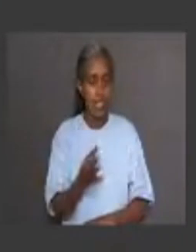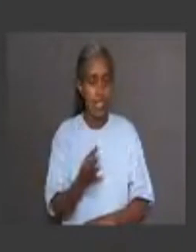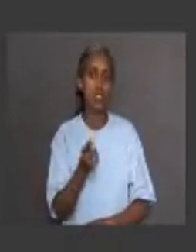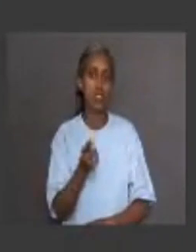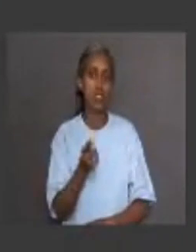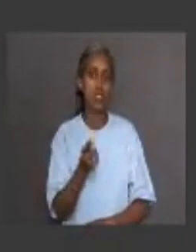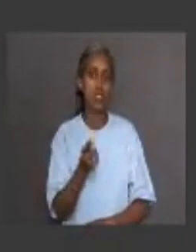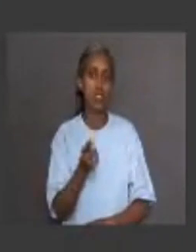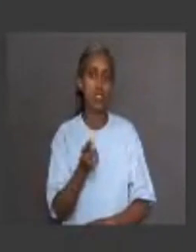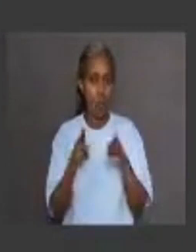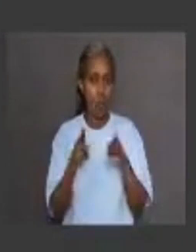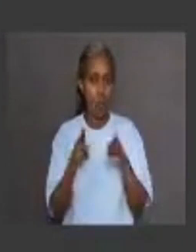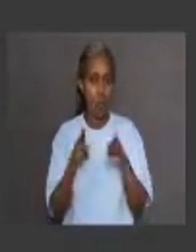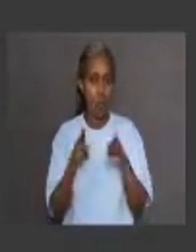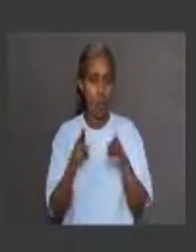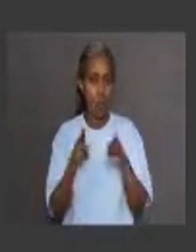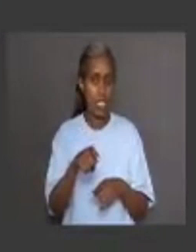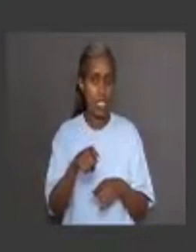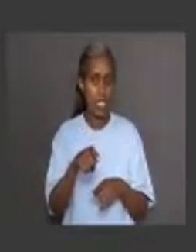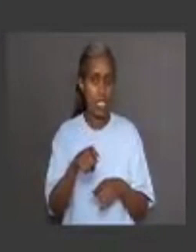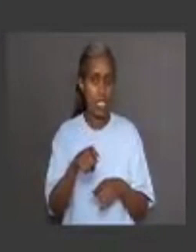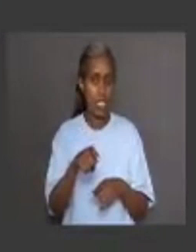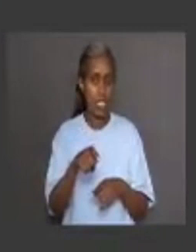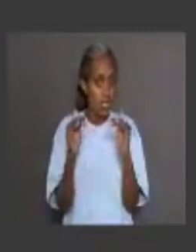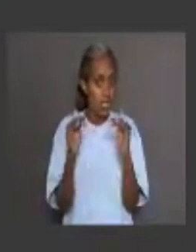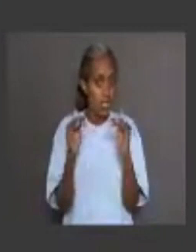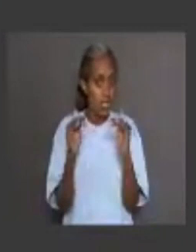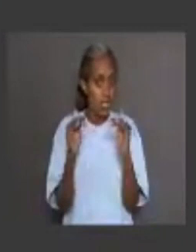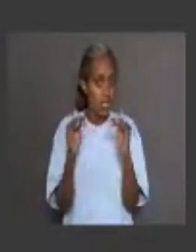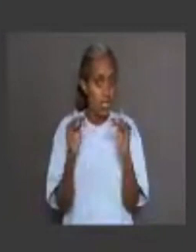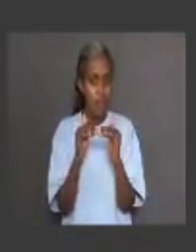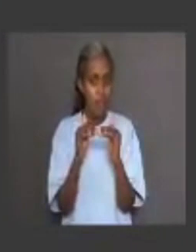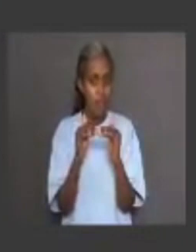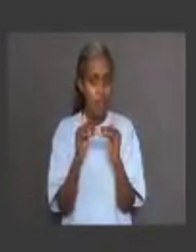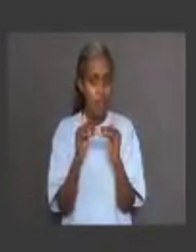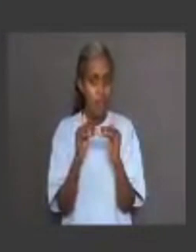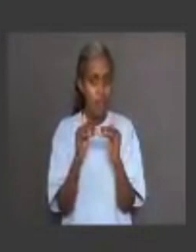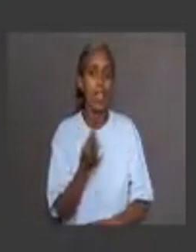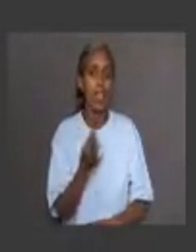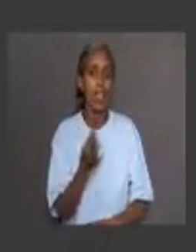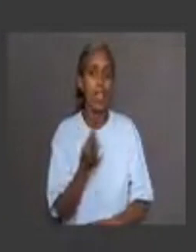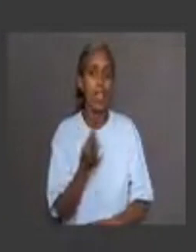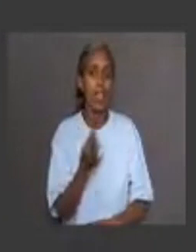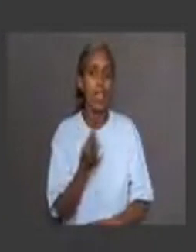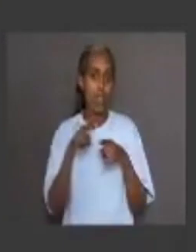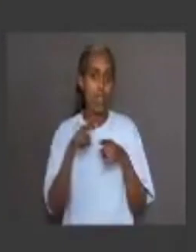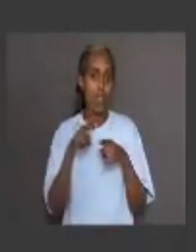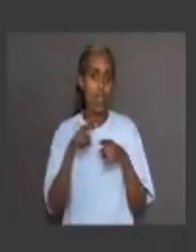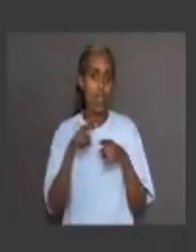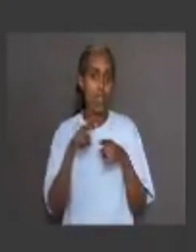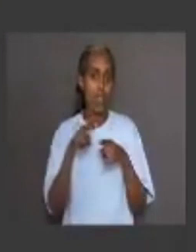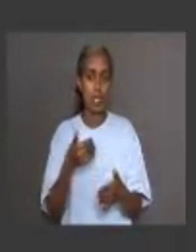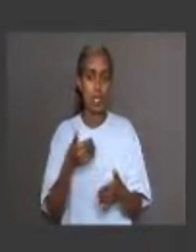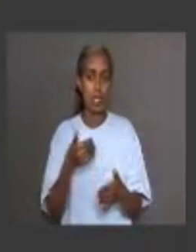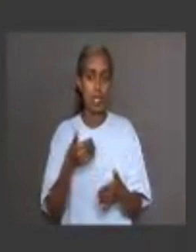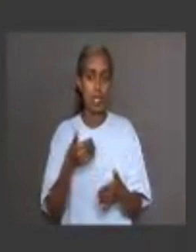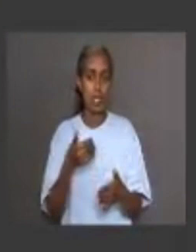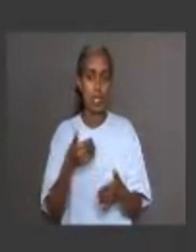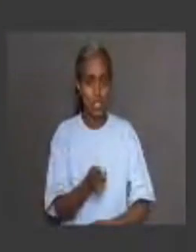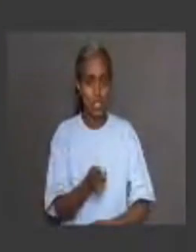of x, which equals f of x minus